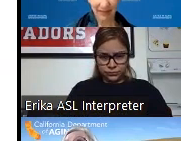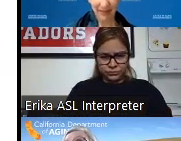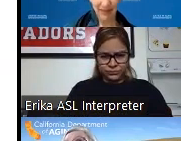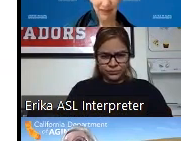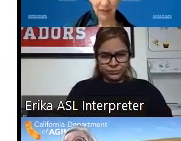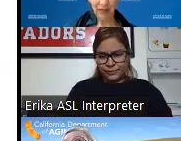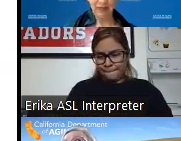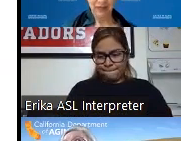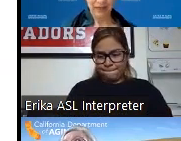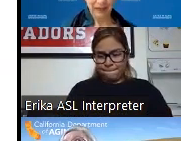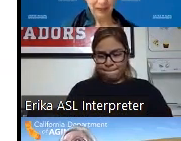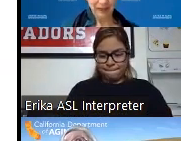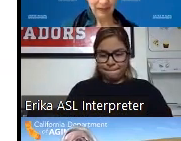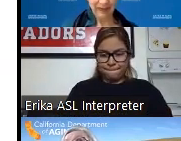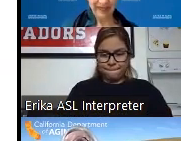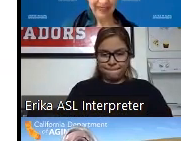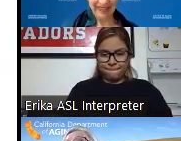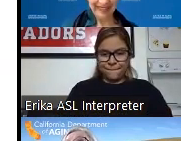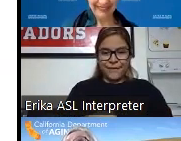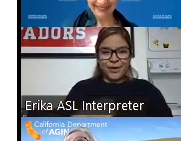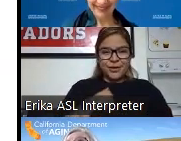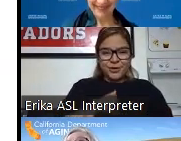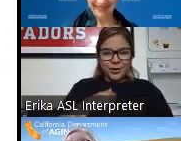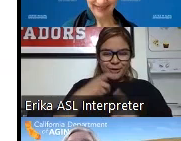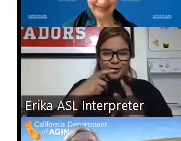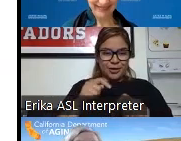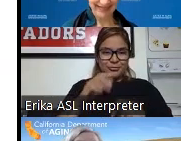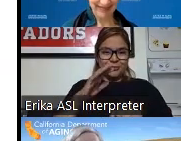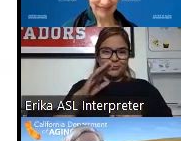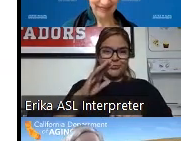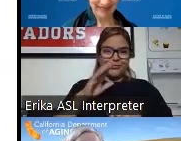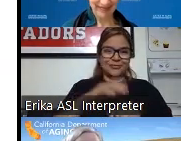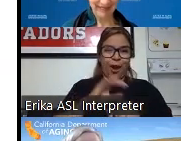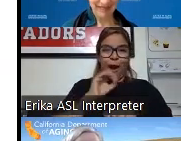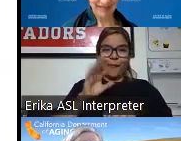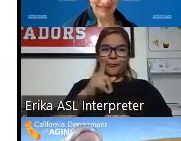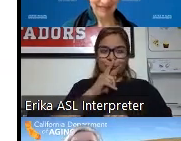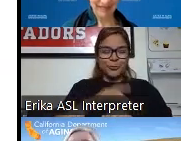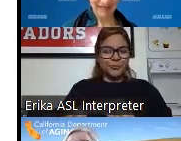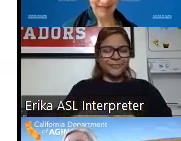Can you unmute? Sorry, that took me a minute to unmute.